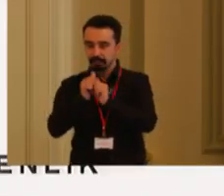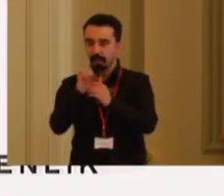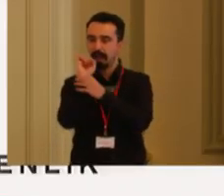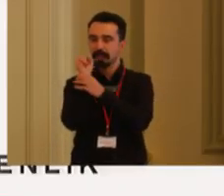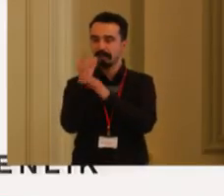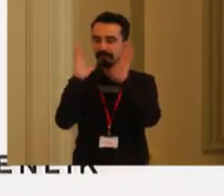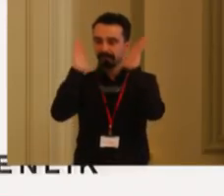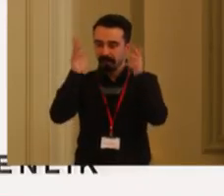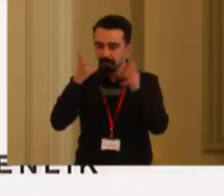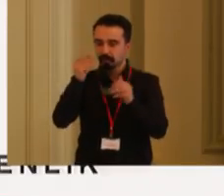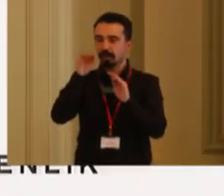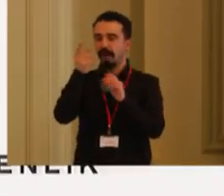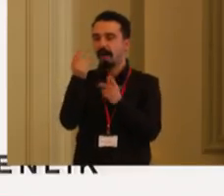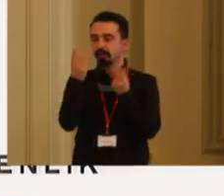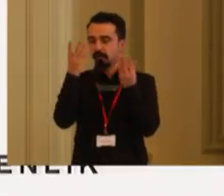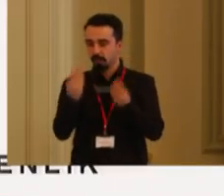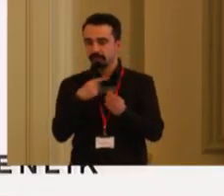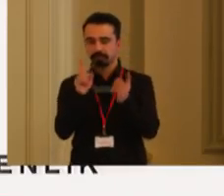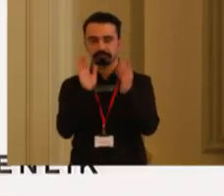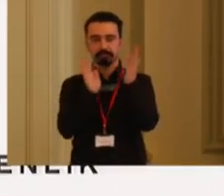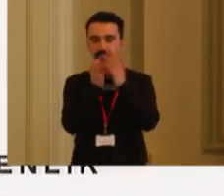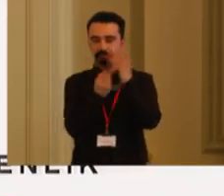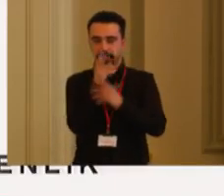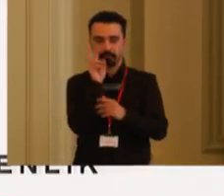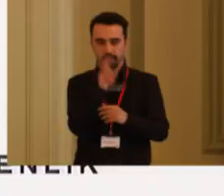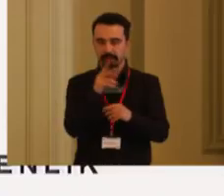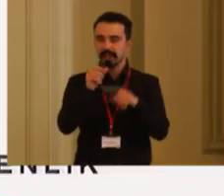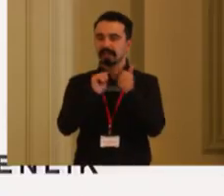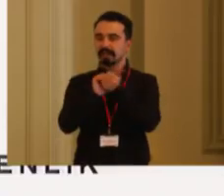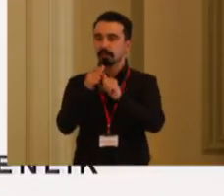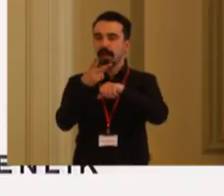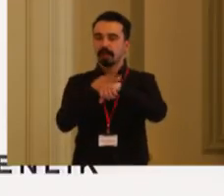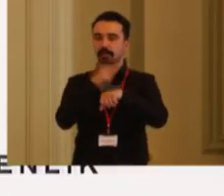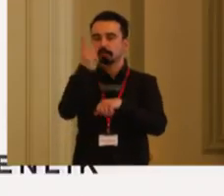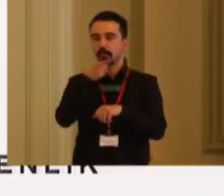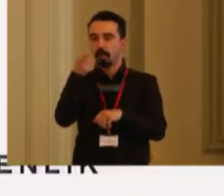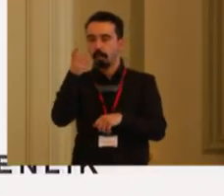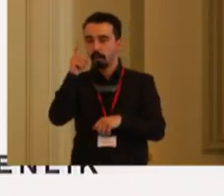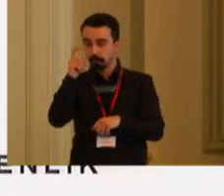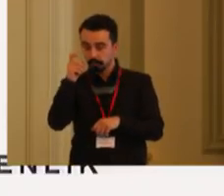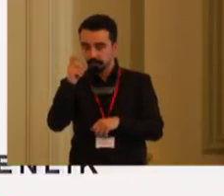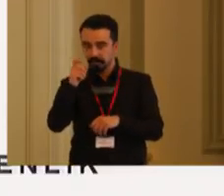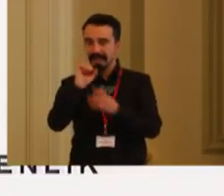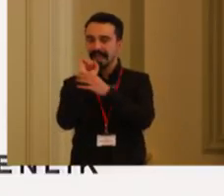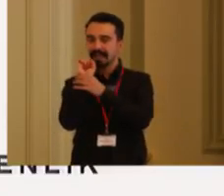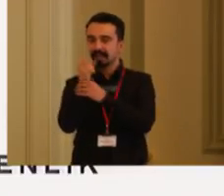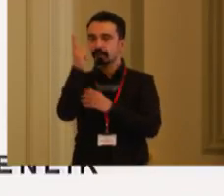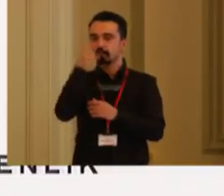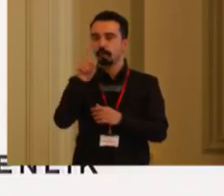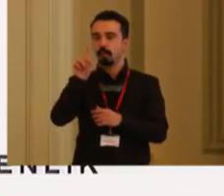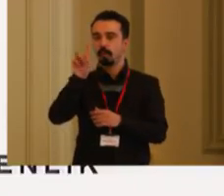that, doing sports and attending cultural activities, this is quite low. For sports,